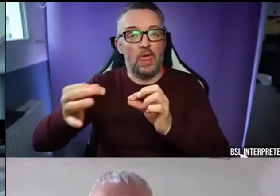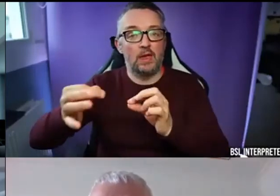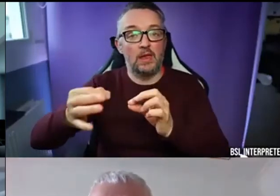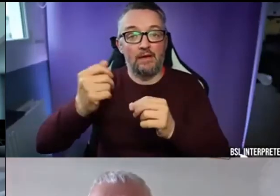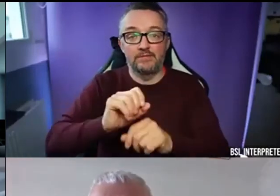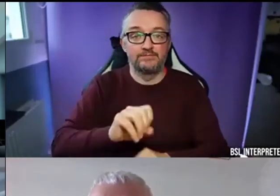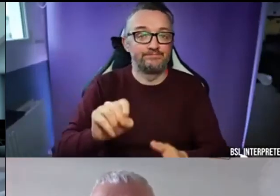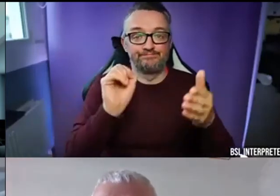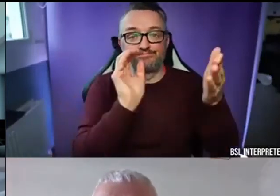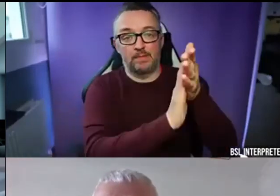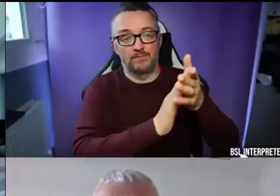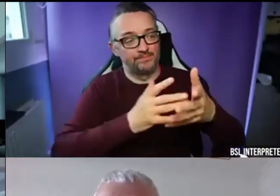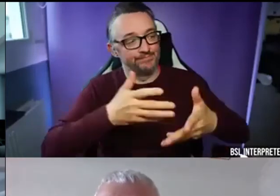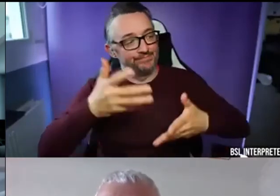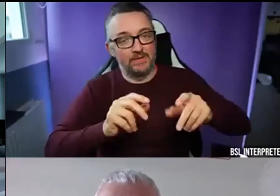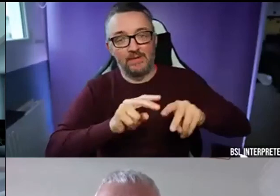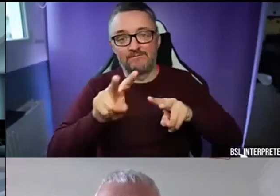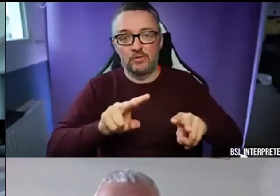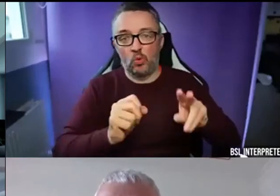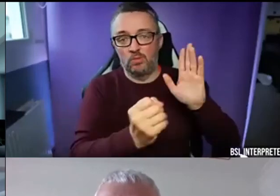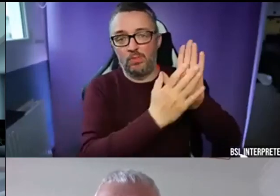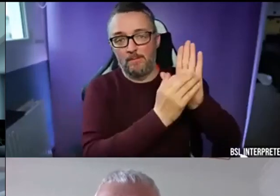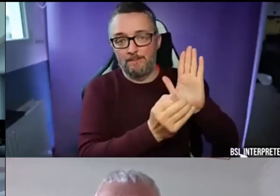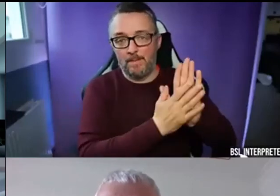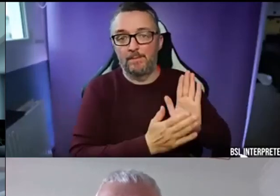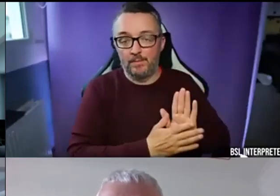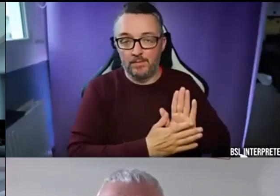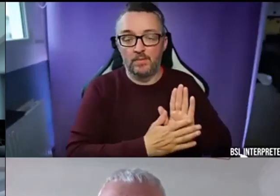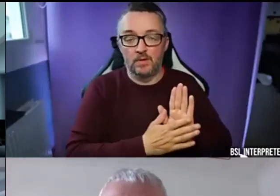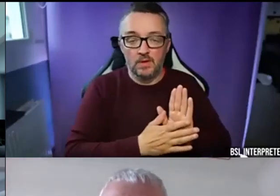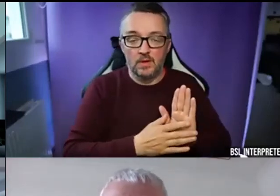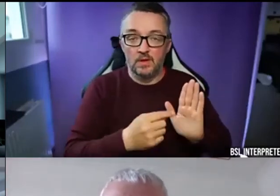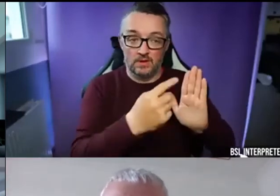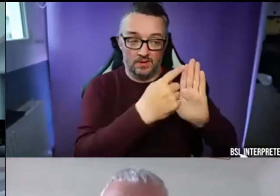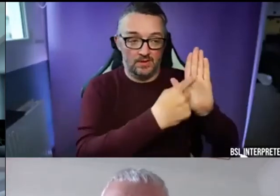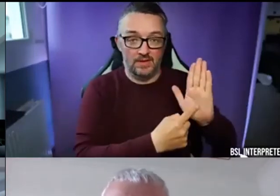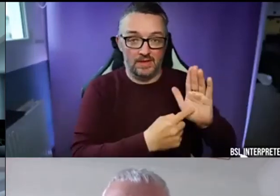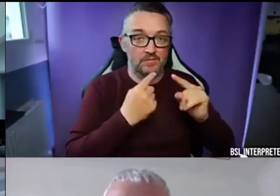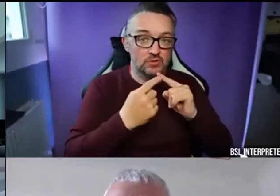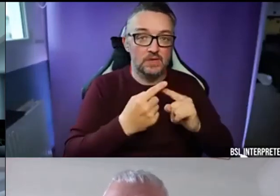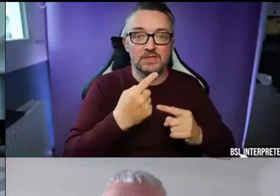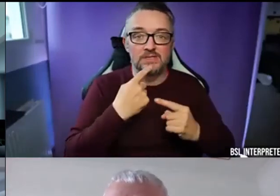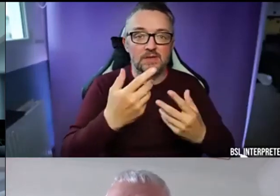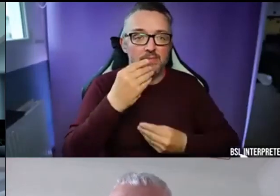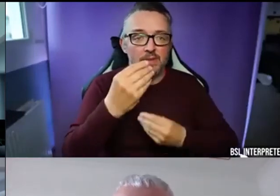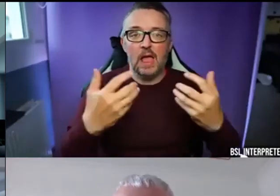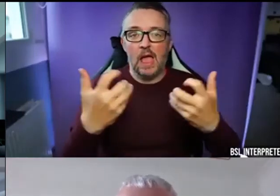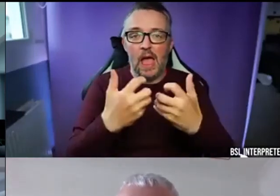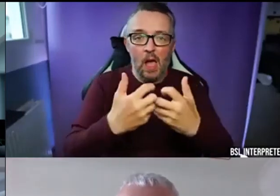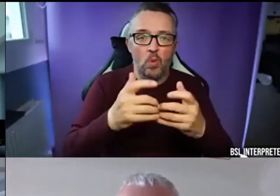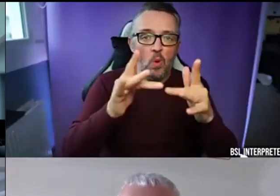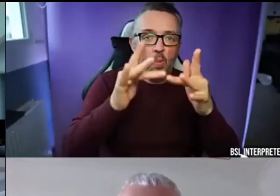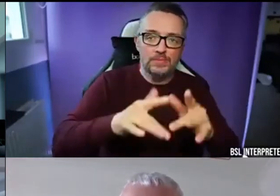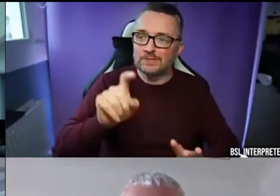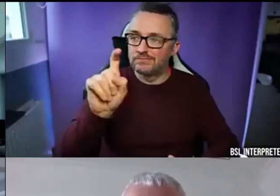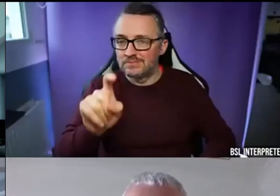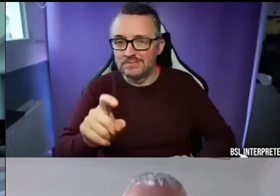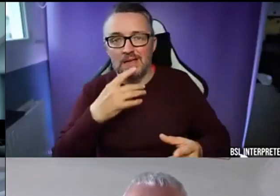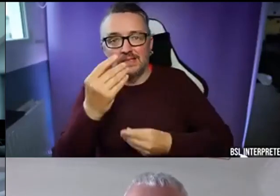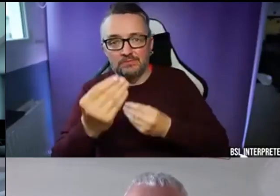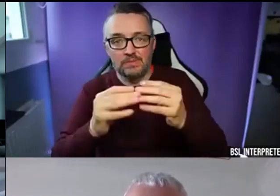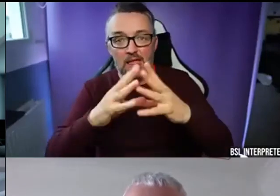videos on the homepage in terms of like how to navigate the website and various other things like